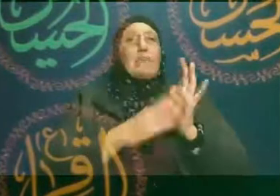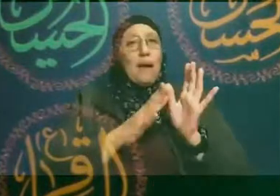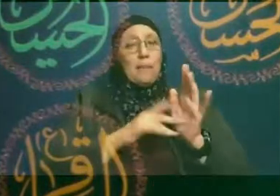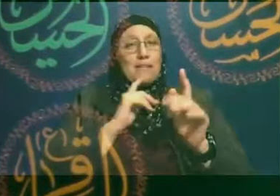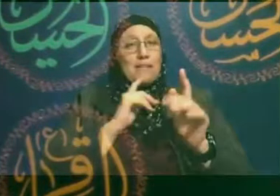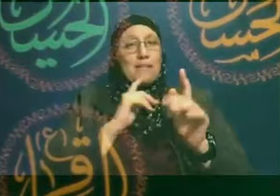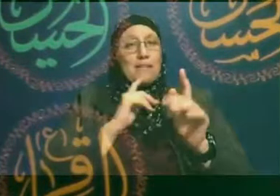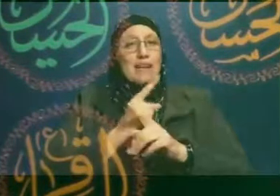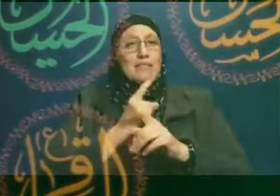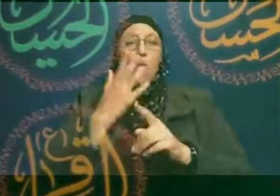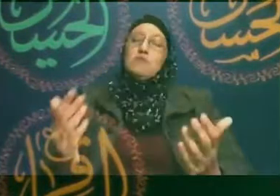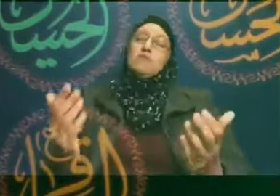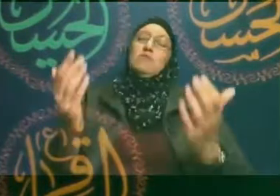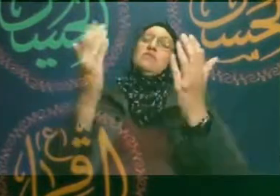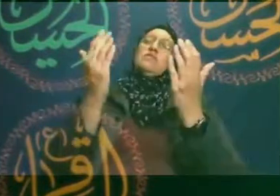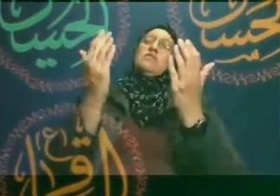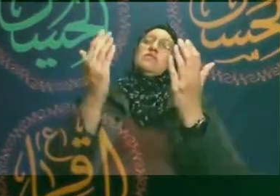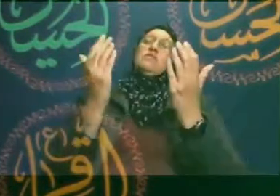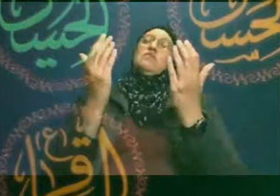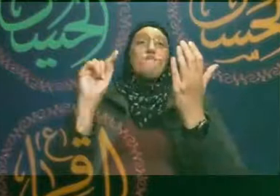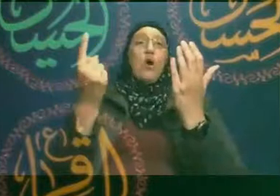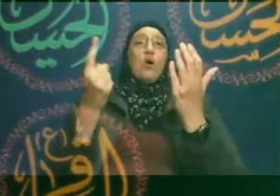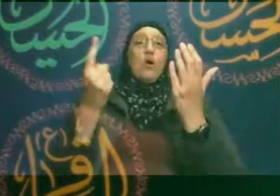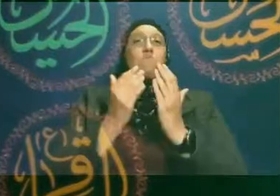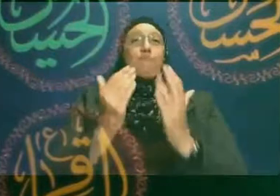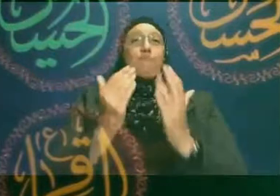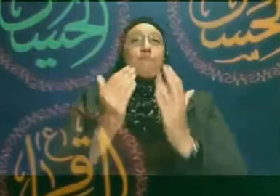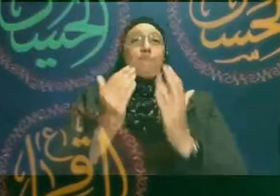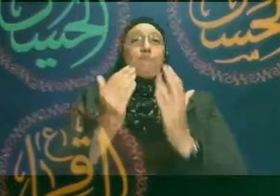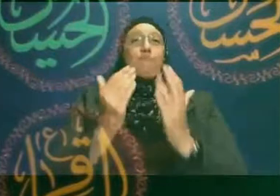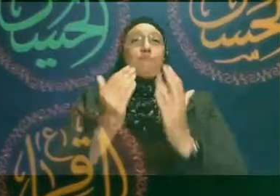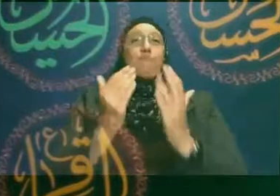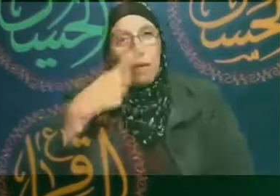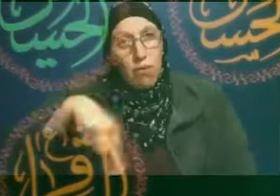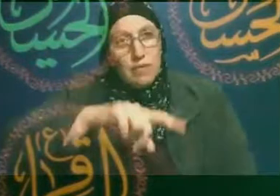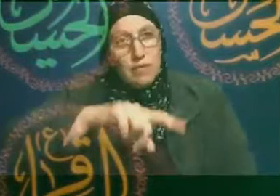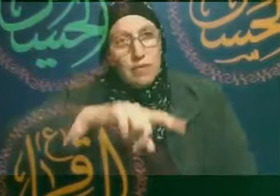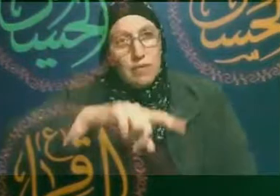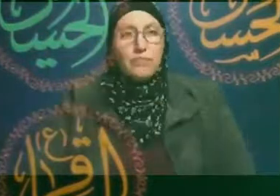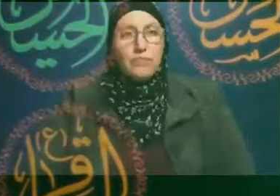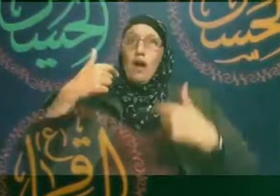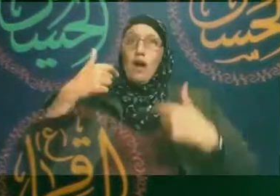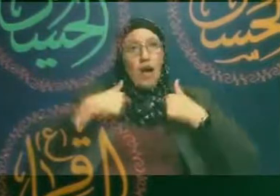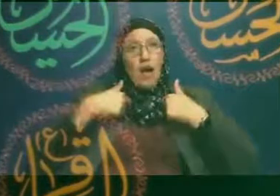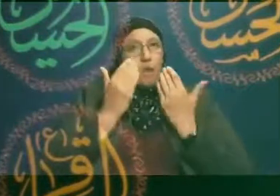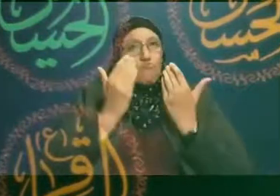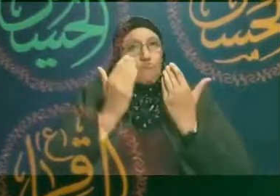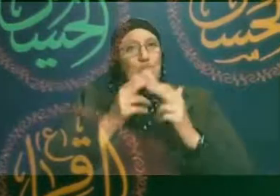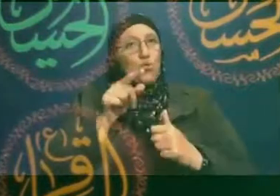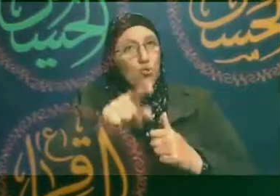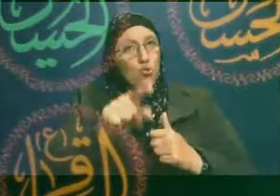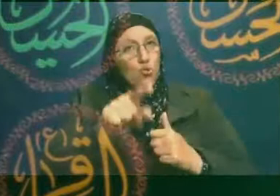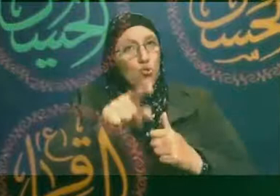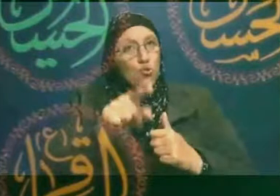pray for others. And amazingly, when I pray for you, when you pray for me, there's more chance for that dua to